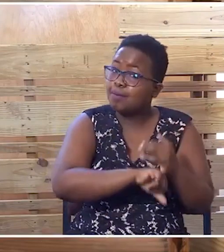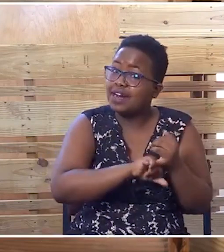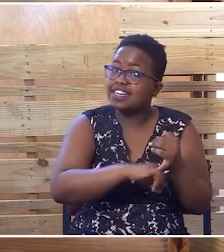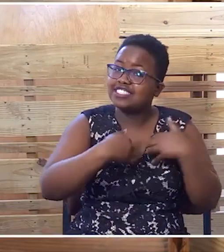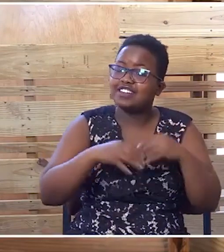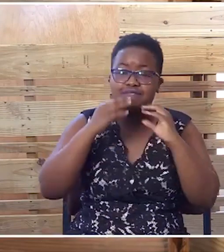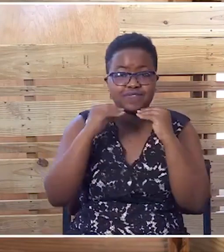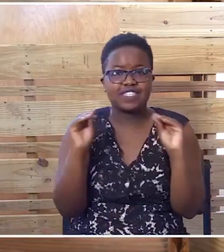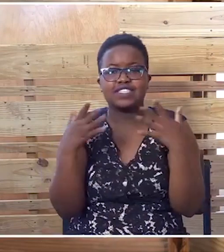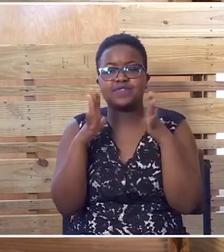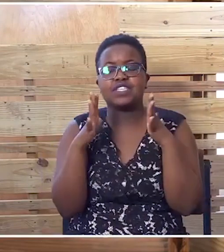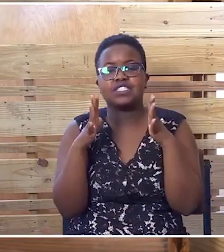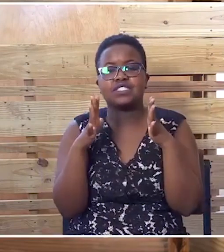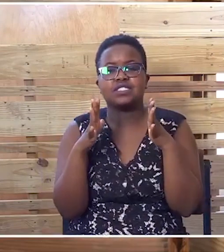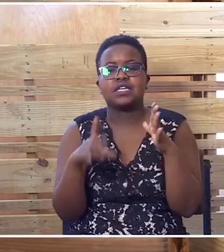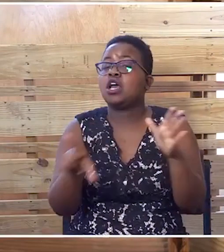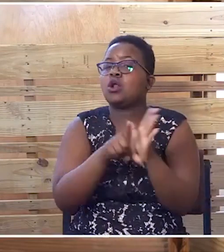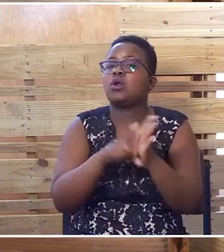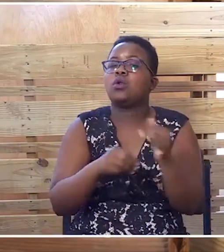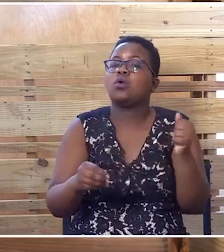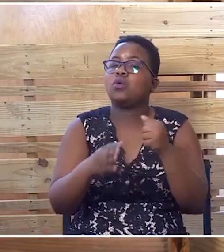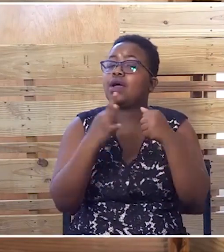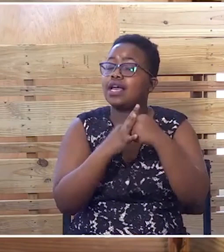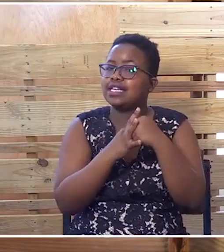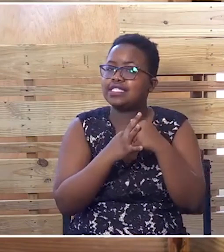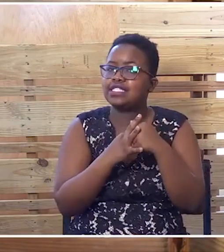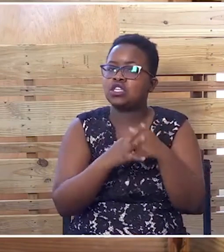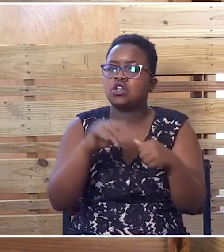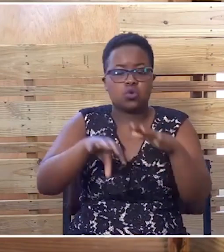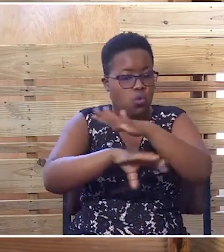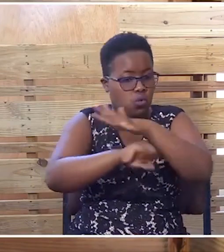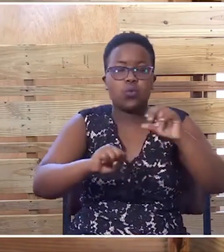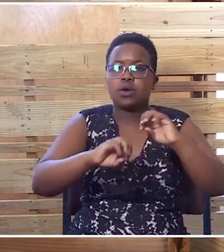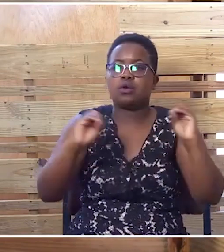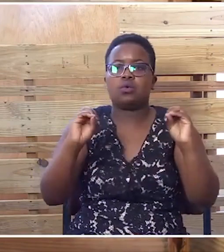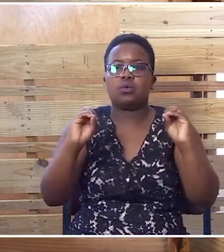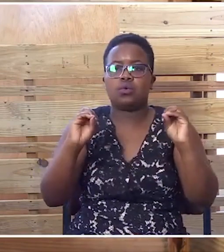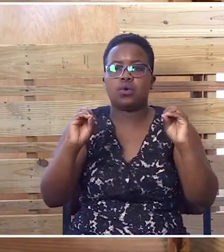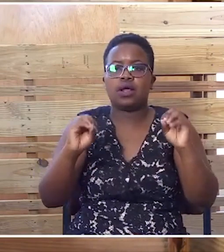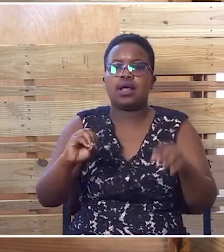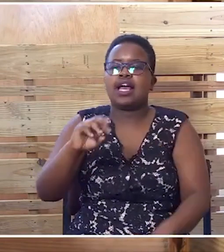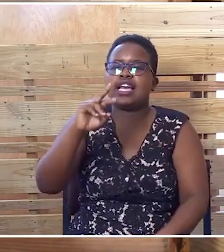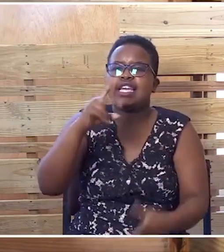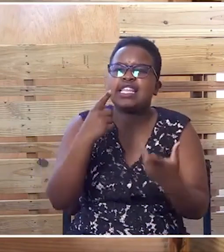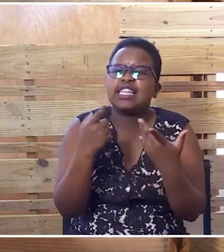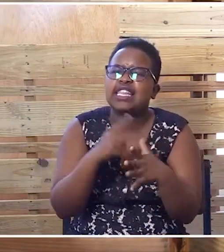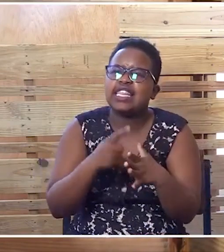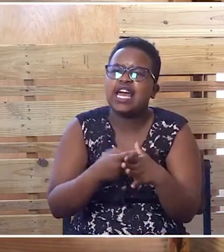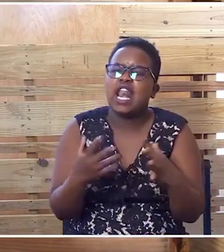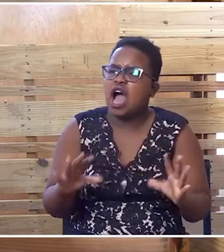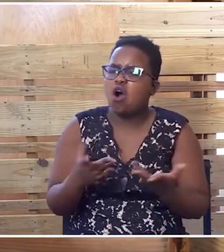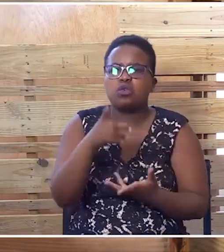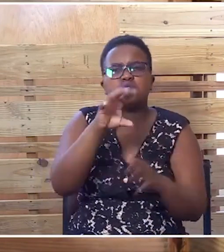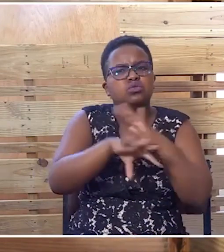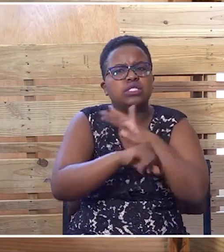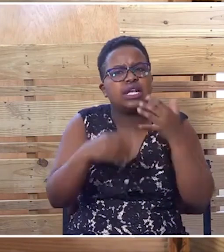families. Commandment number 8, do not steal. It is not right for you to steal. Even in those two small things that you